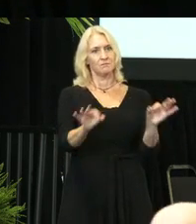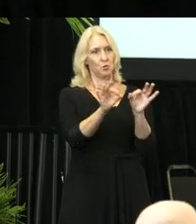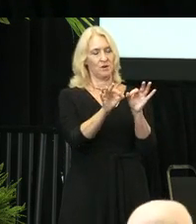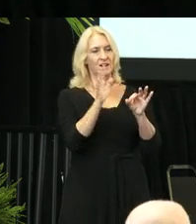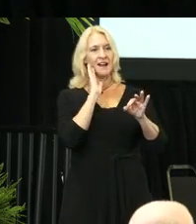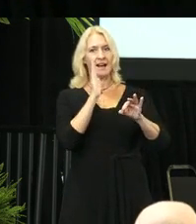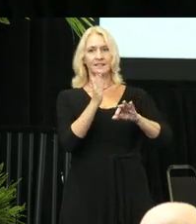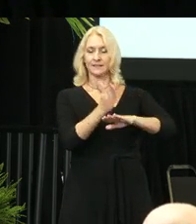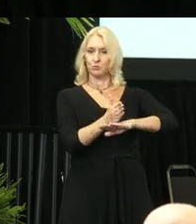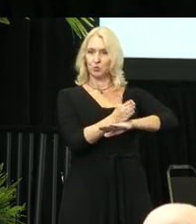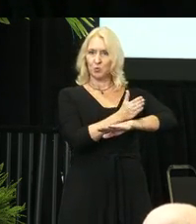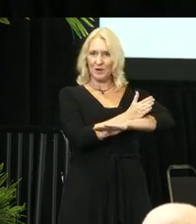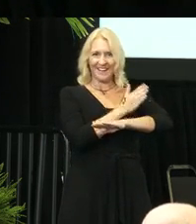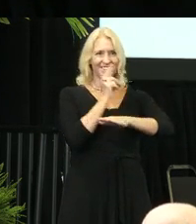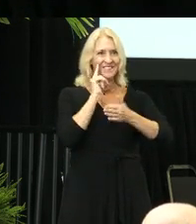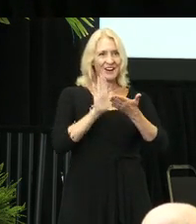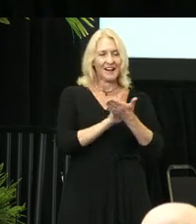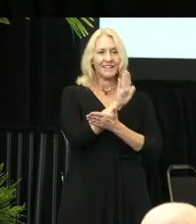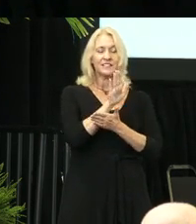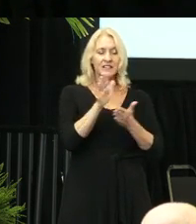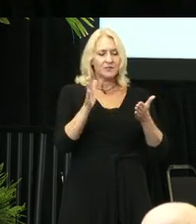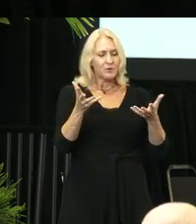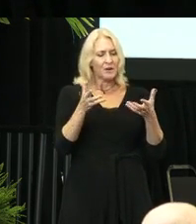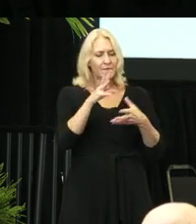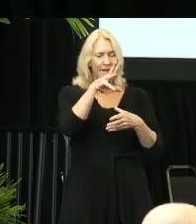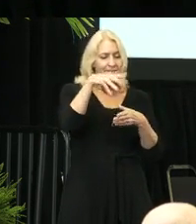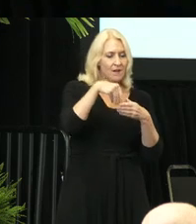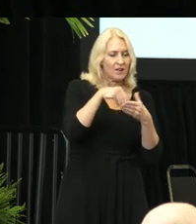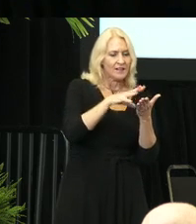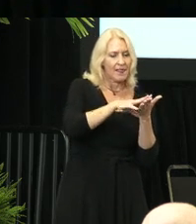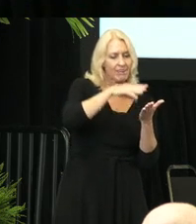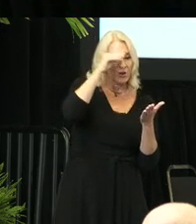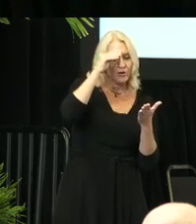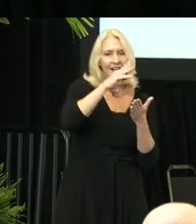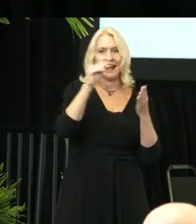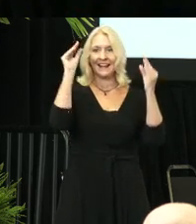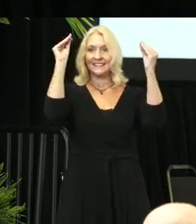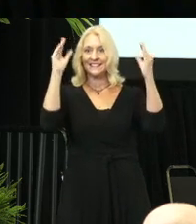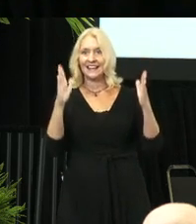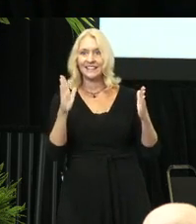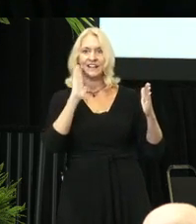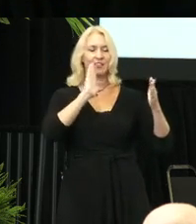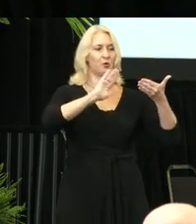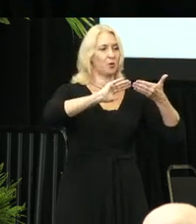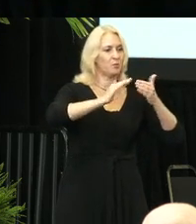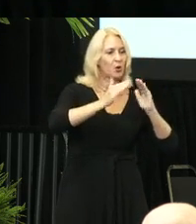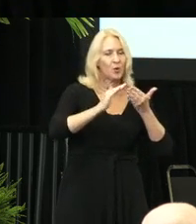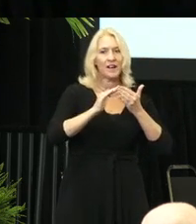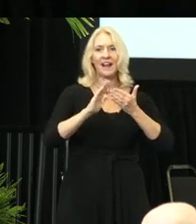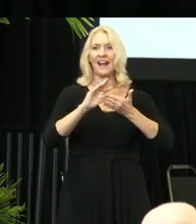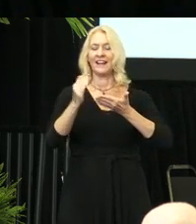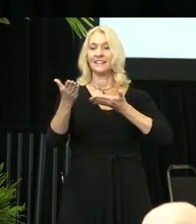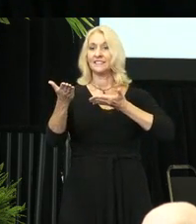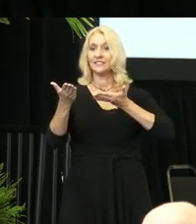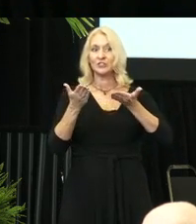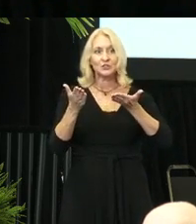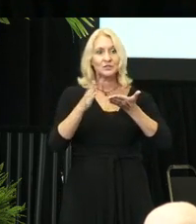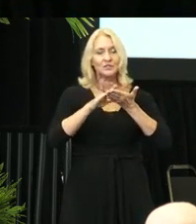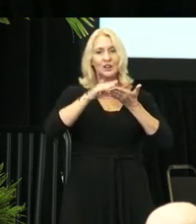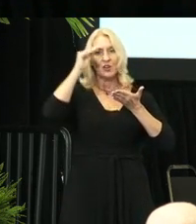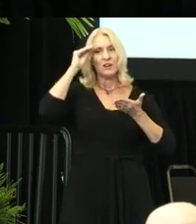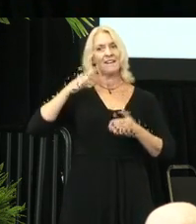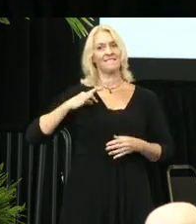institution. Engagement in learning, in teaching, with a community through civic engagement and service learning, and with